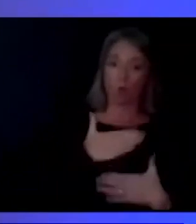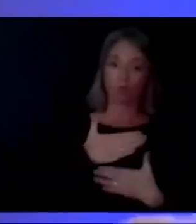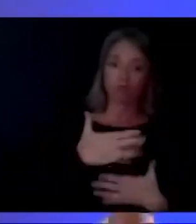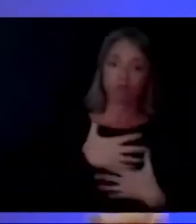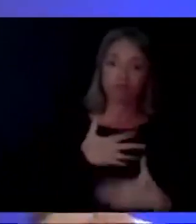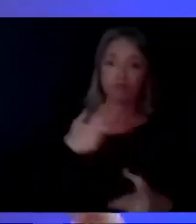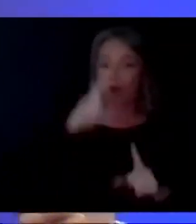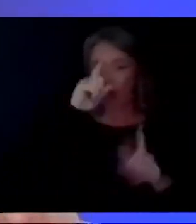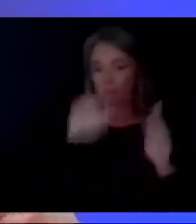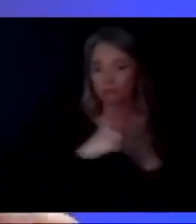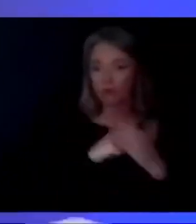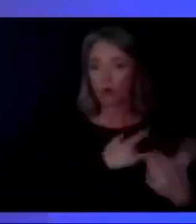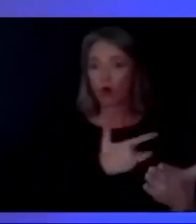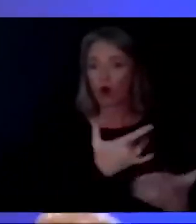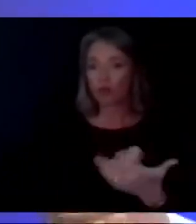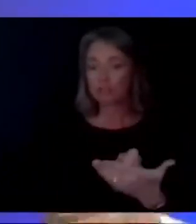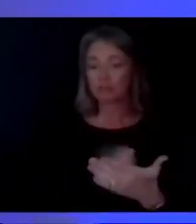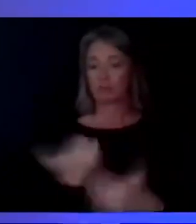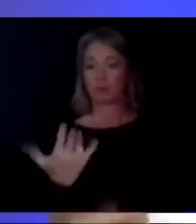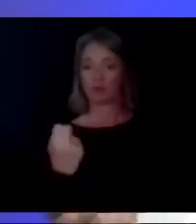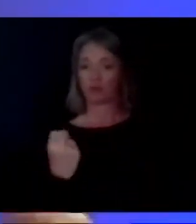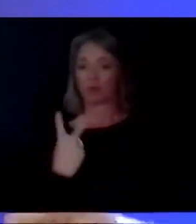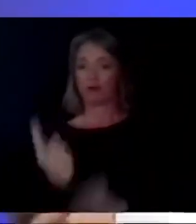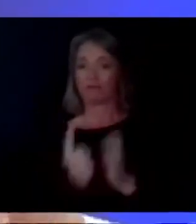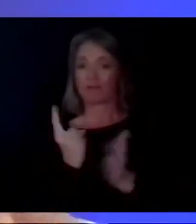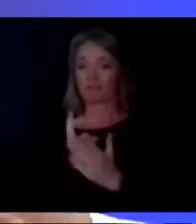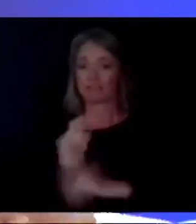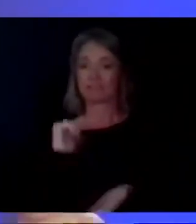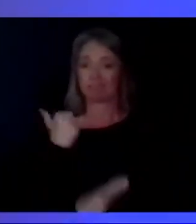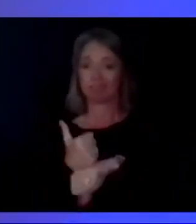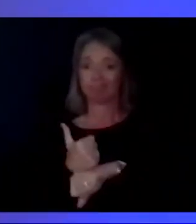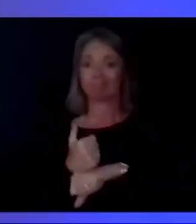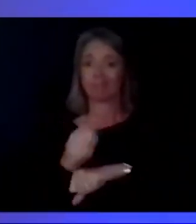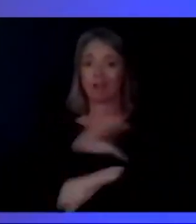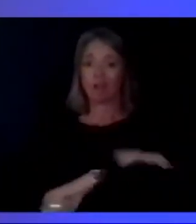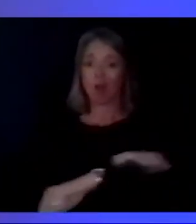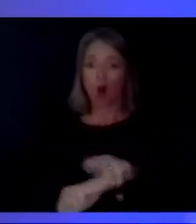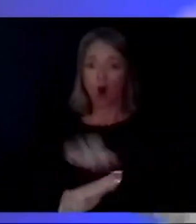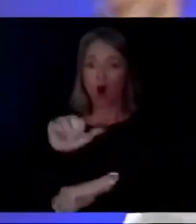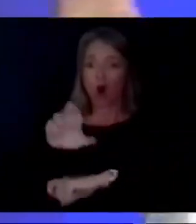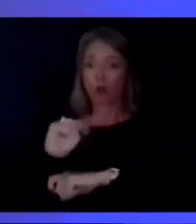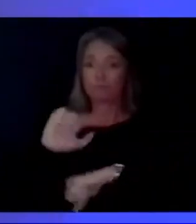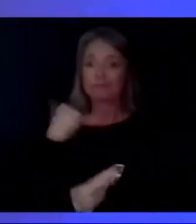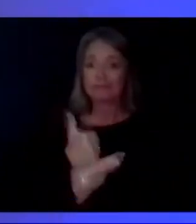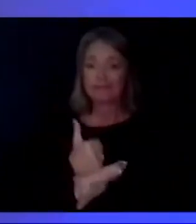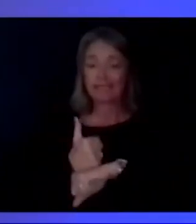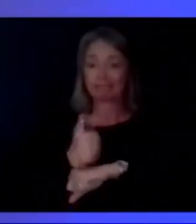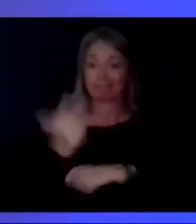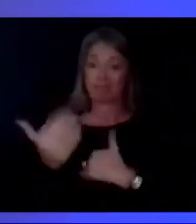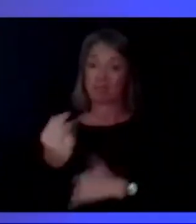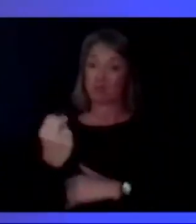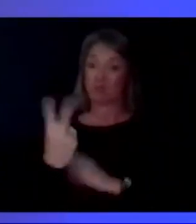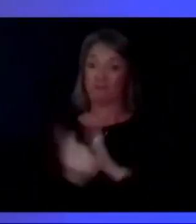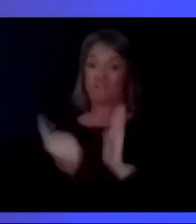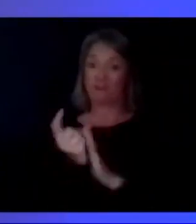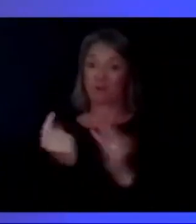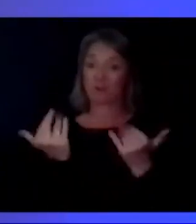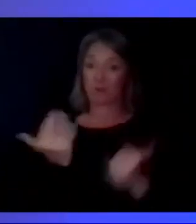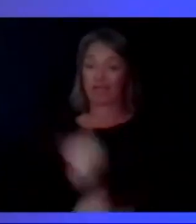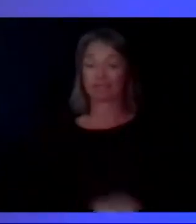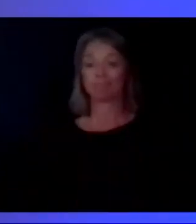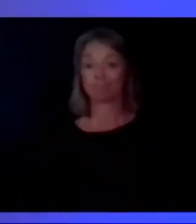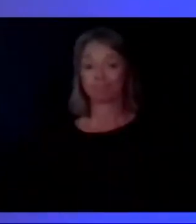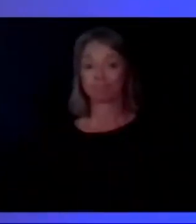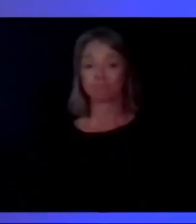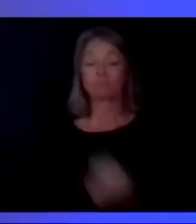may wait 12 hours to get your arm evaluated, treated, and set. Now, if you fall off and unfortunately have a head injury or